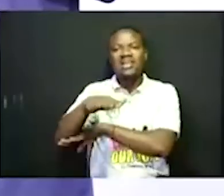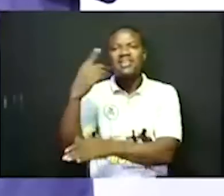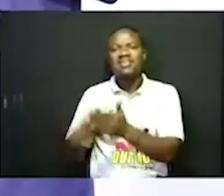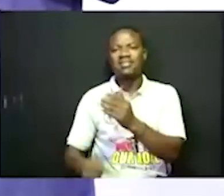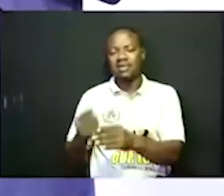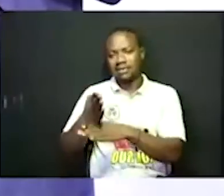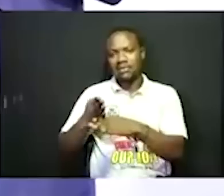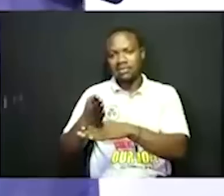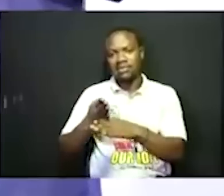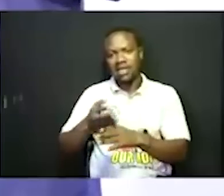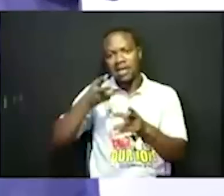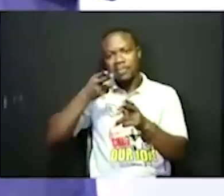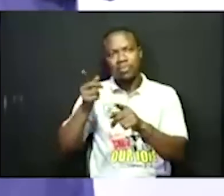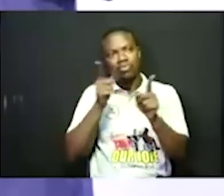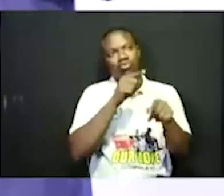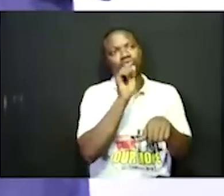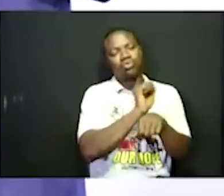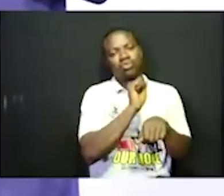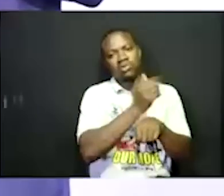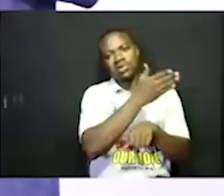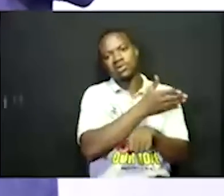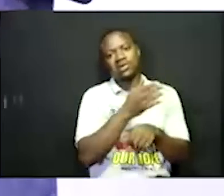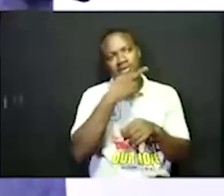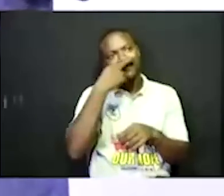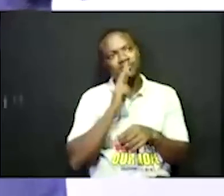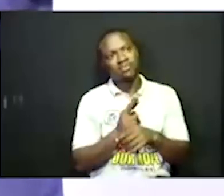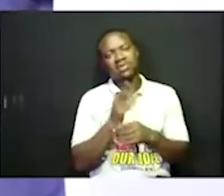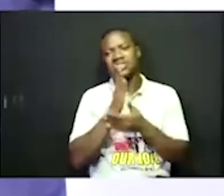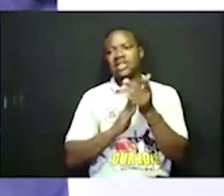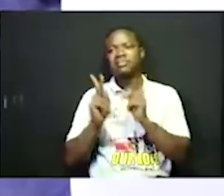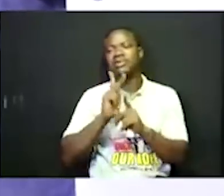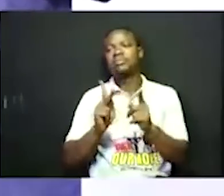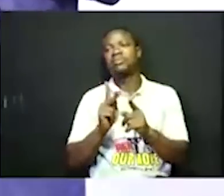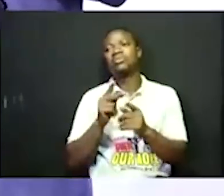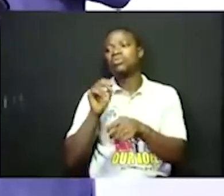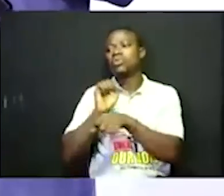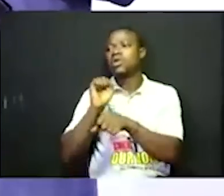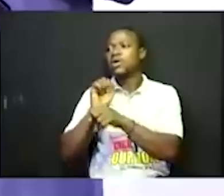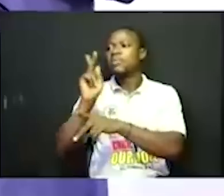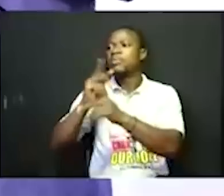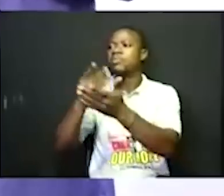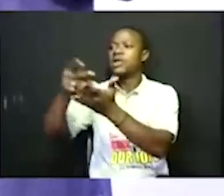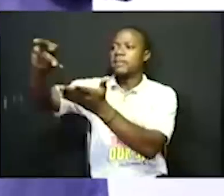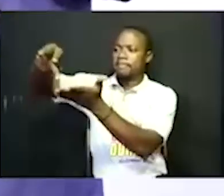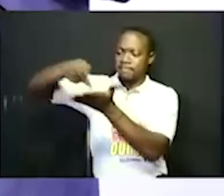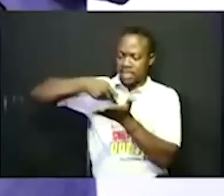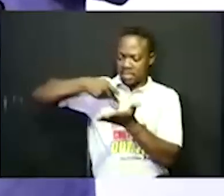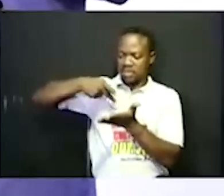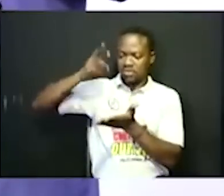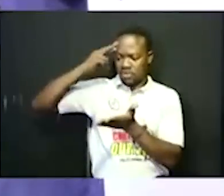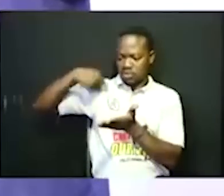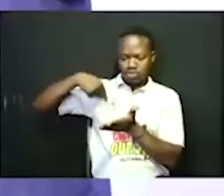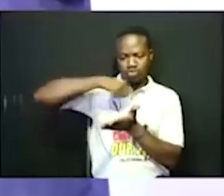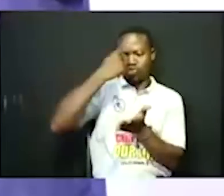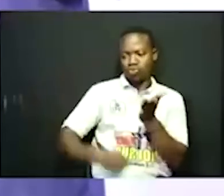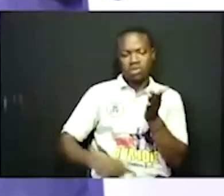to kill. They have collected some money, contract killing. And they know that we are going to this house and they've